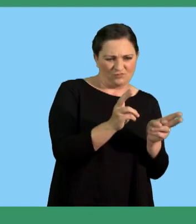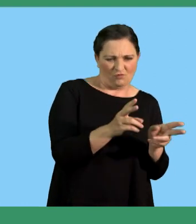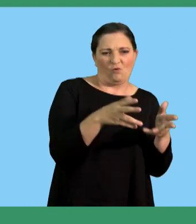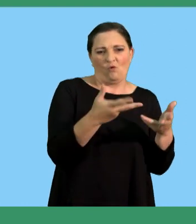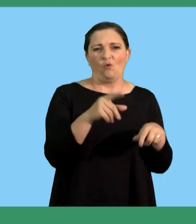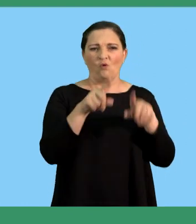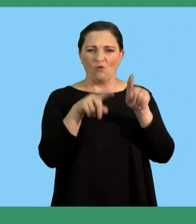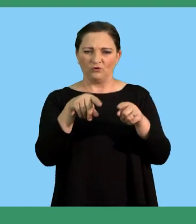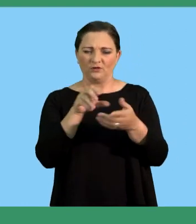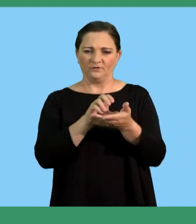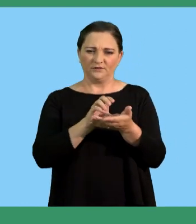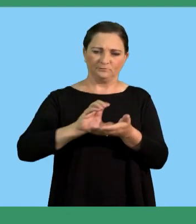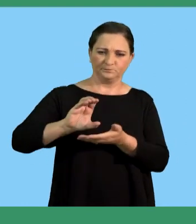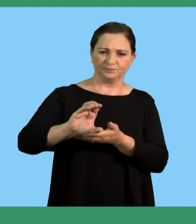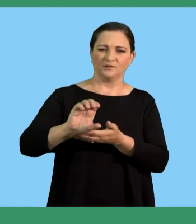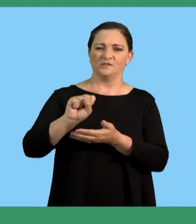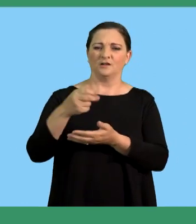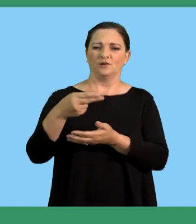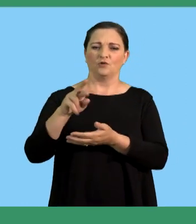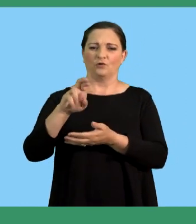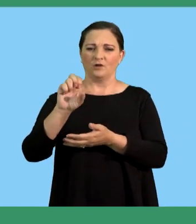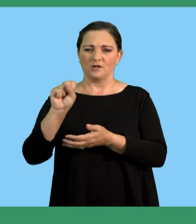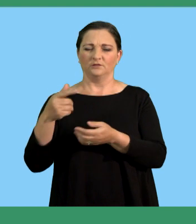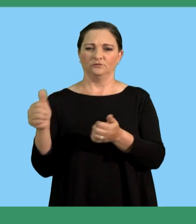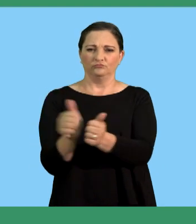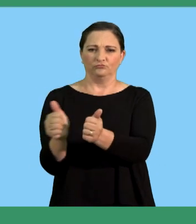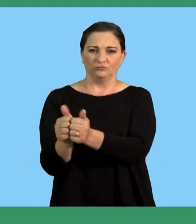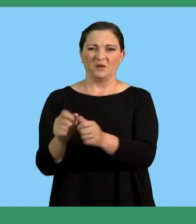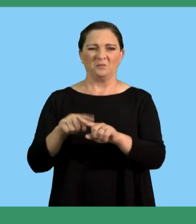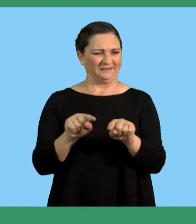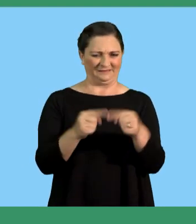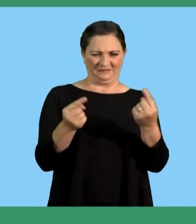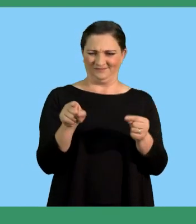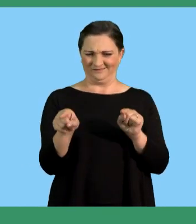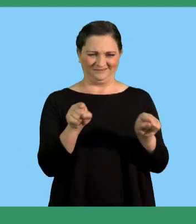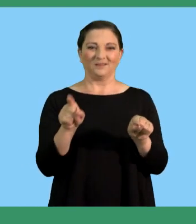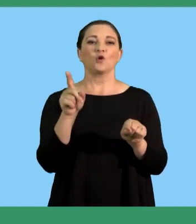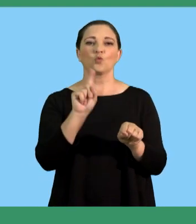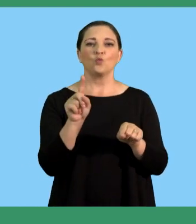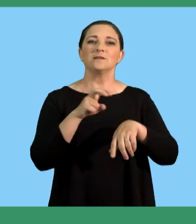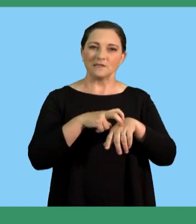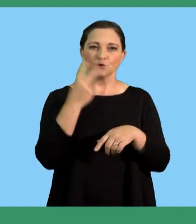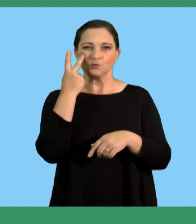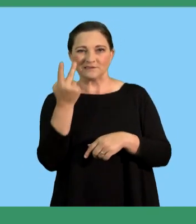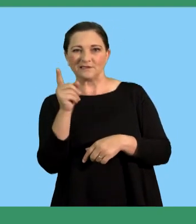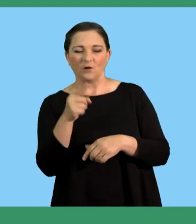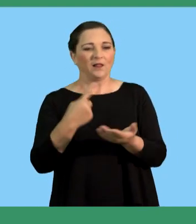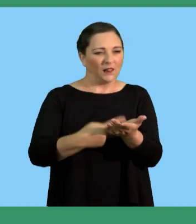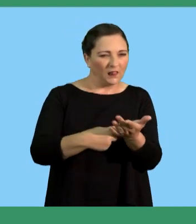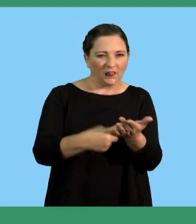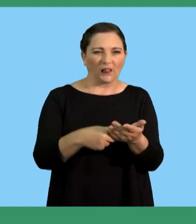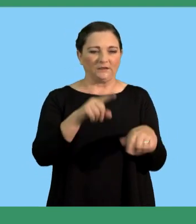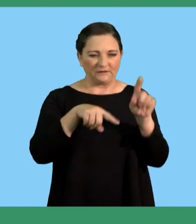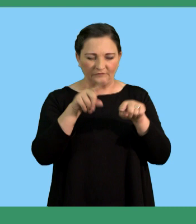and preference shareholders, together with distinguishing between ordinary and preference shares, then discussing